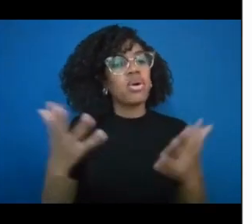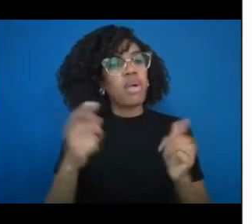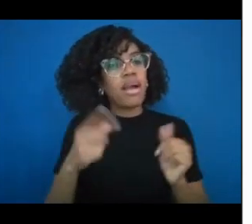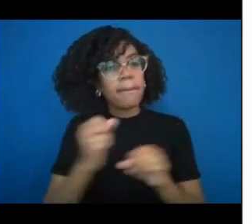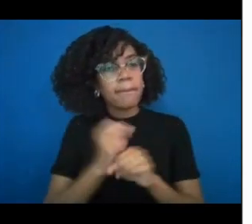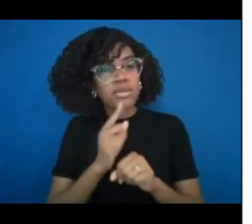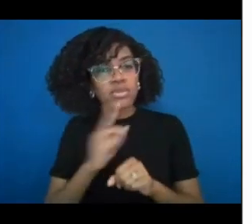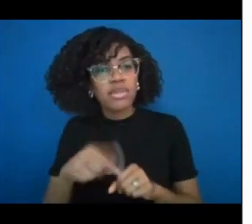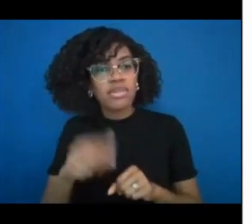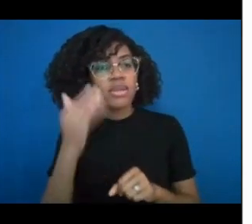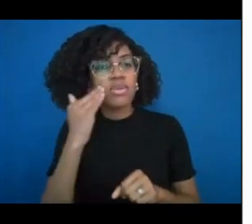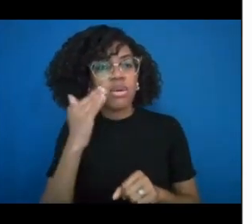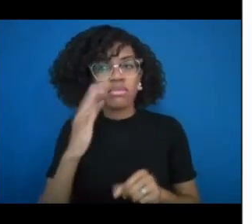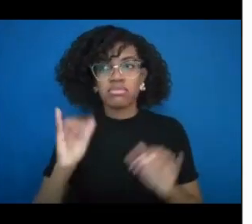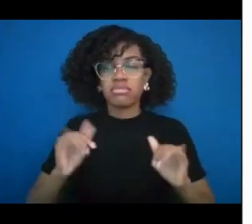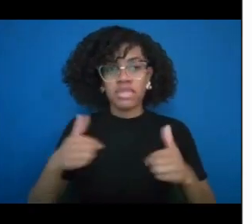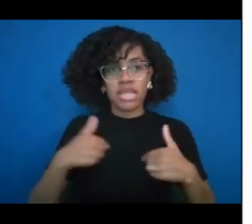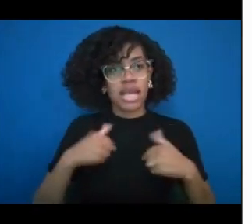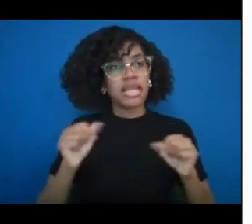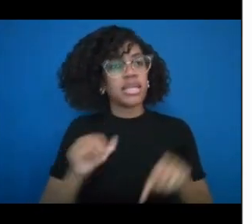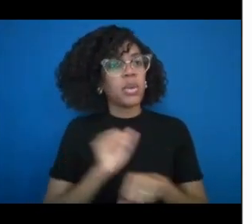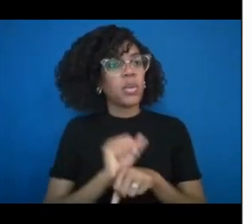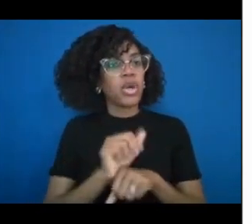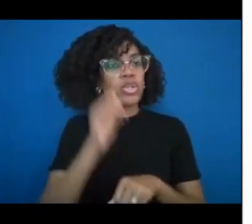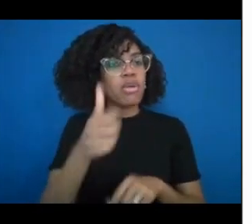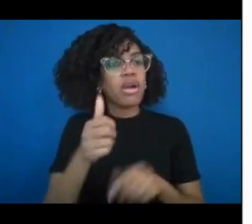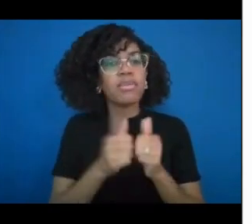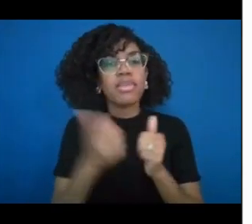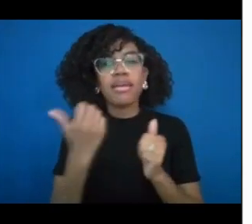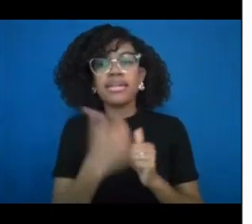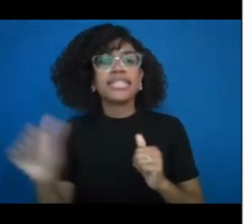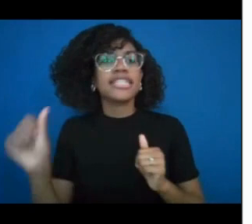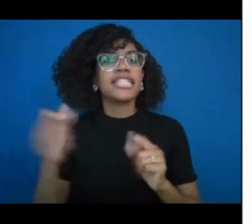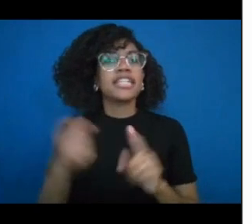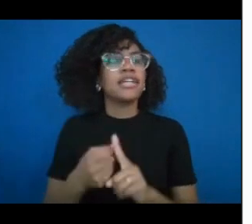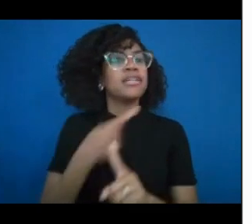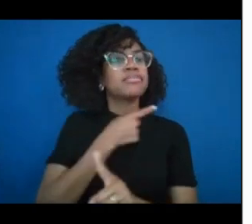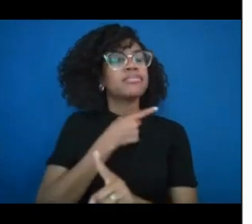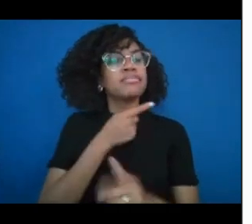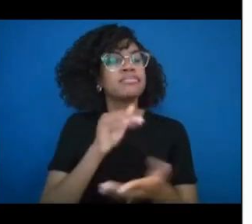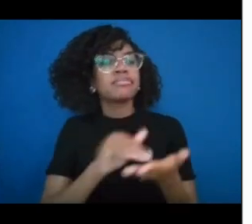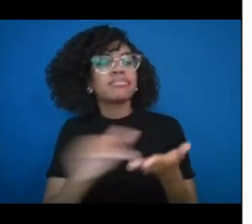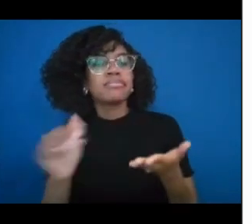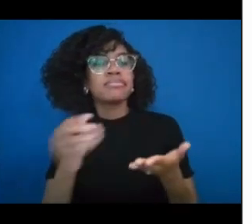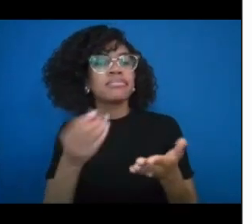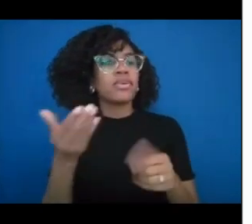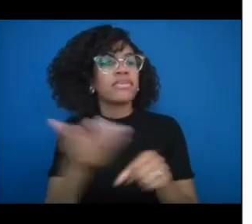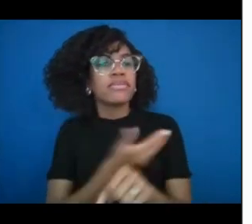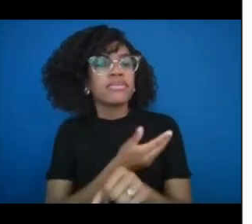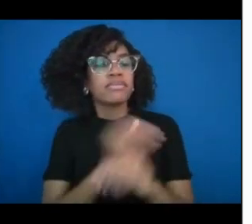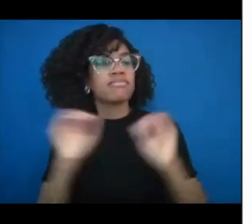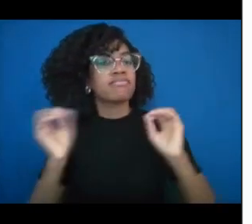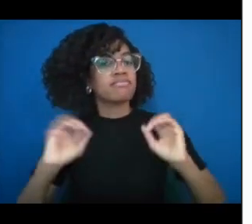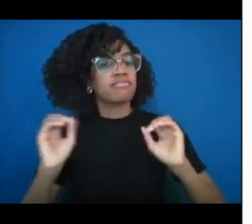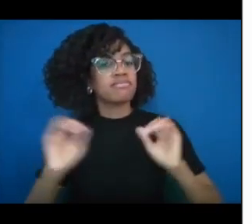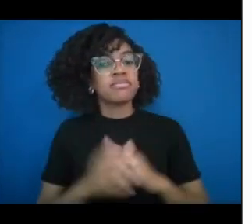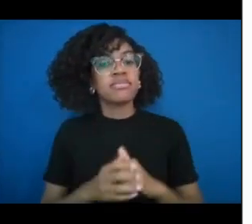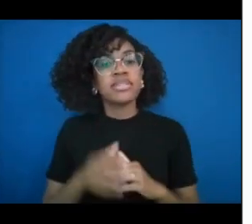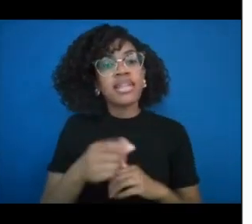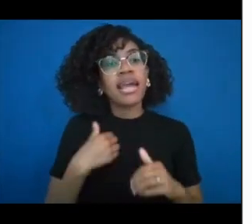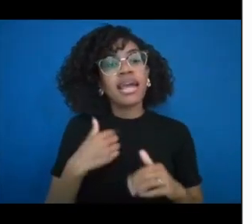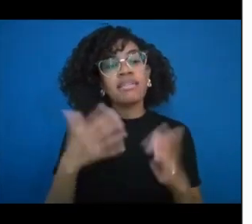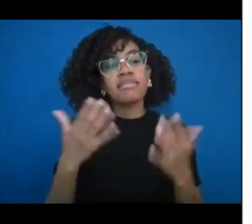or discriminatory discipline or dismissal. They have adequate hours and predictable schedules and so forth.